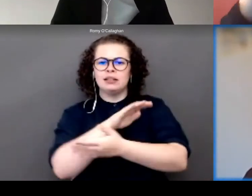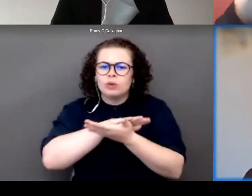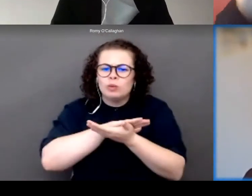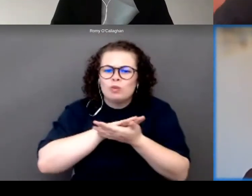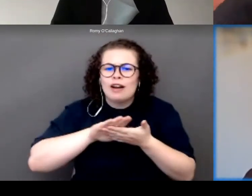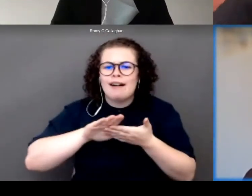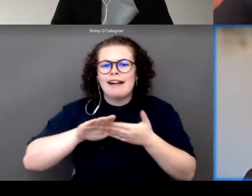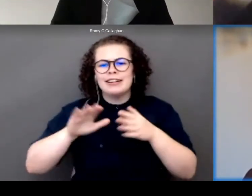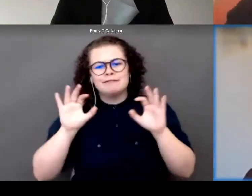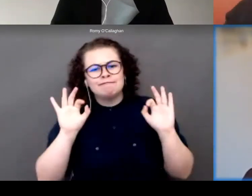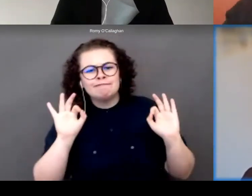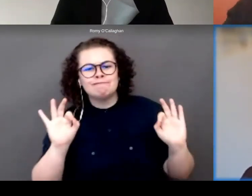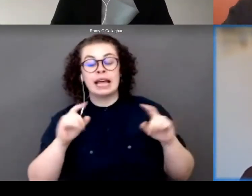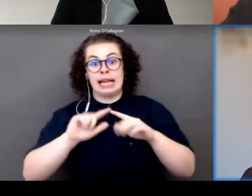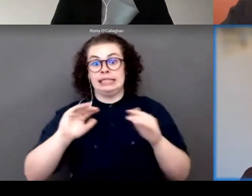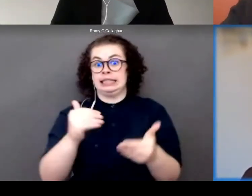and families.